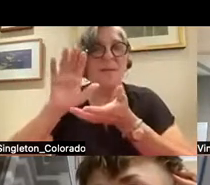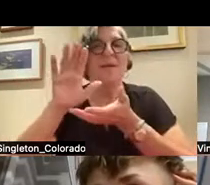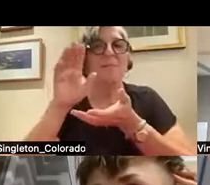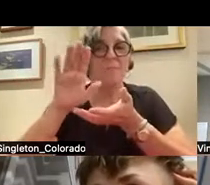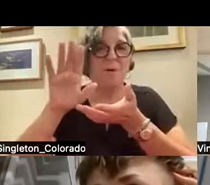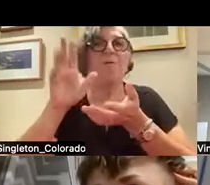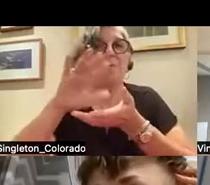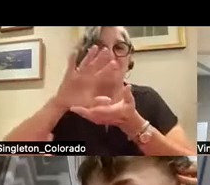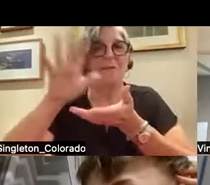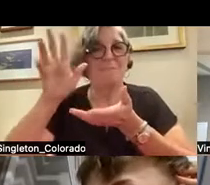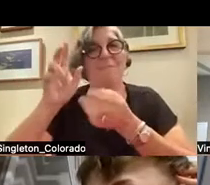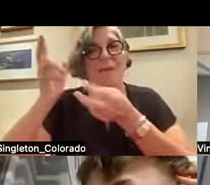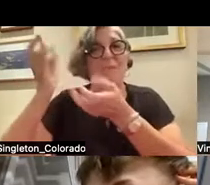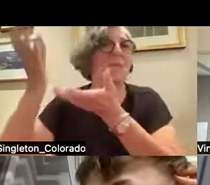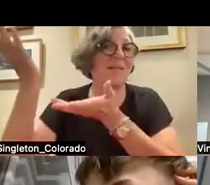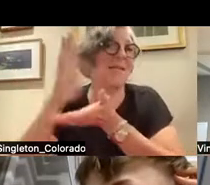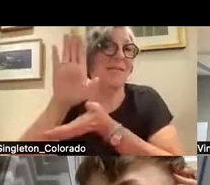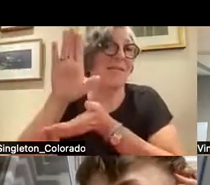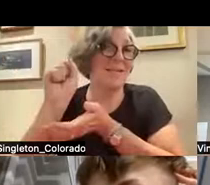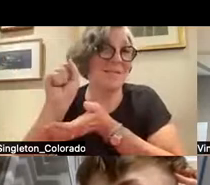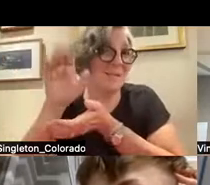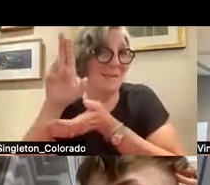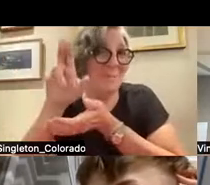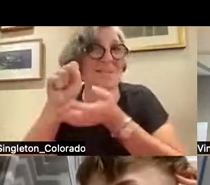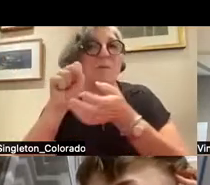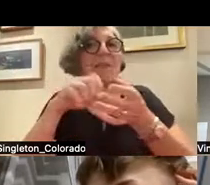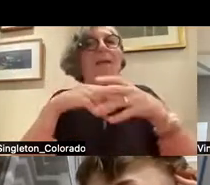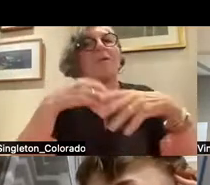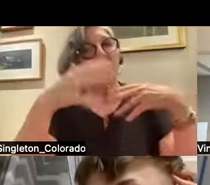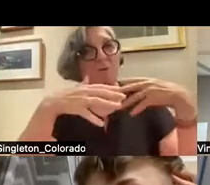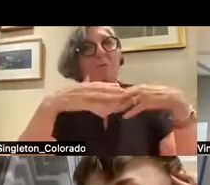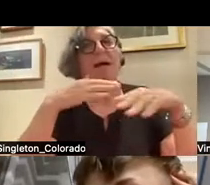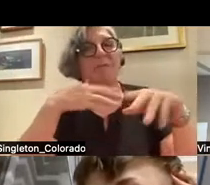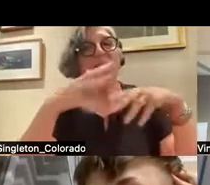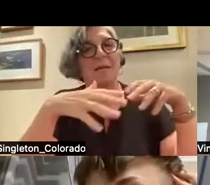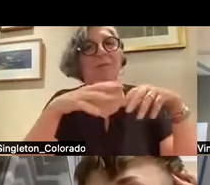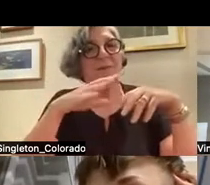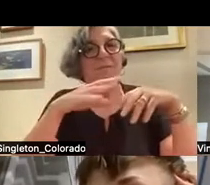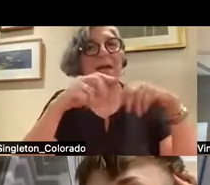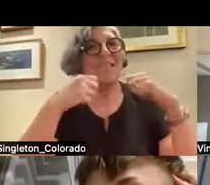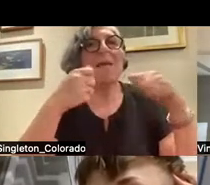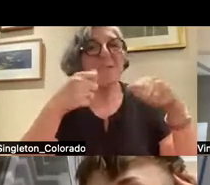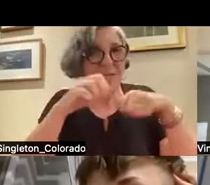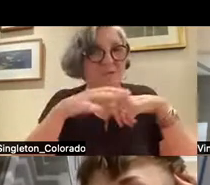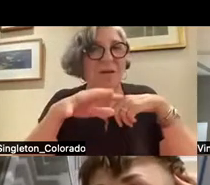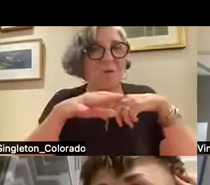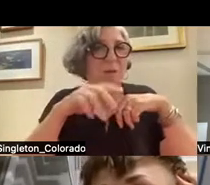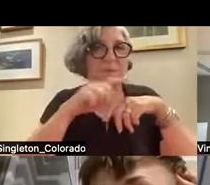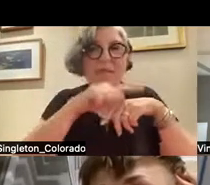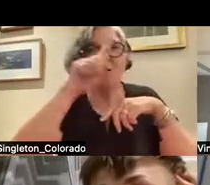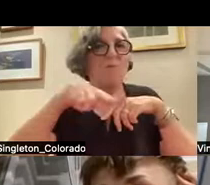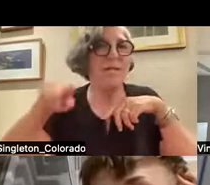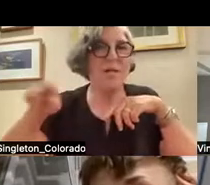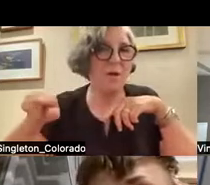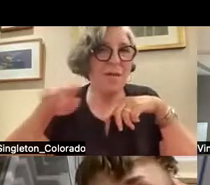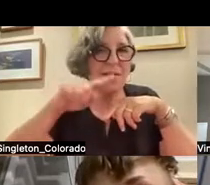attempts, both maybe because they see the adult doing bus, but they also have examples of attempting to fingerspell, but